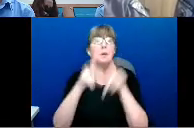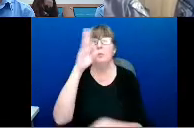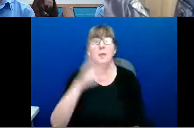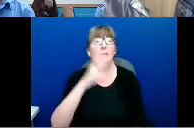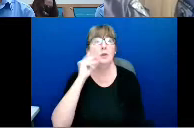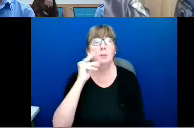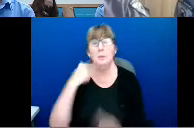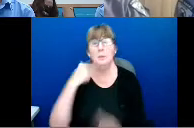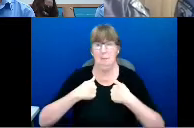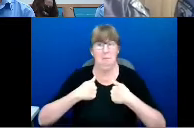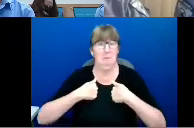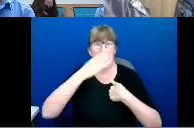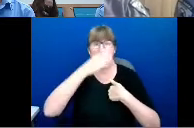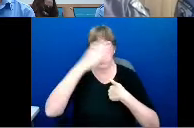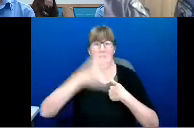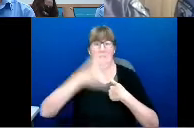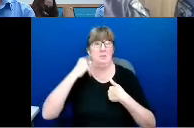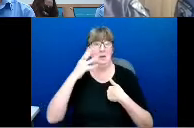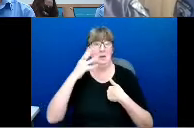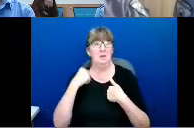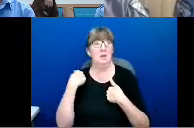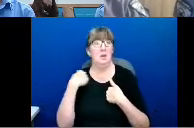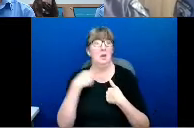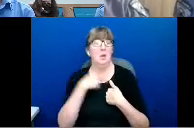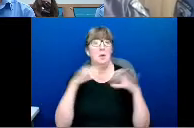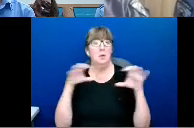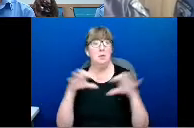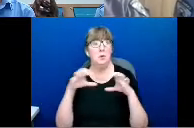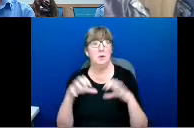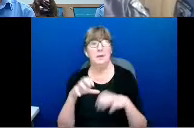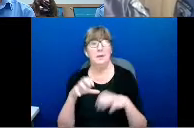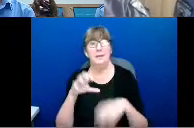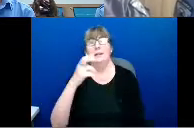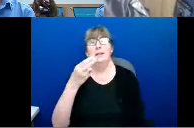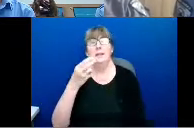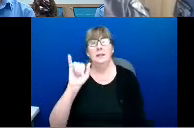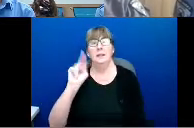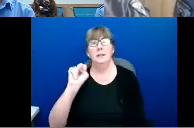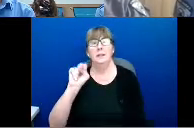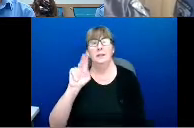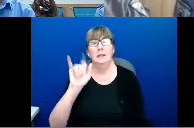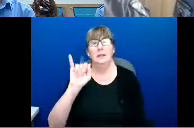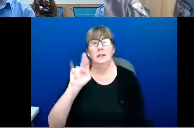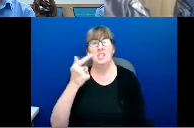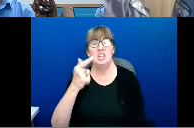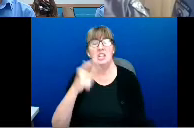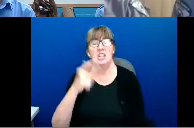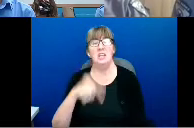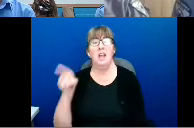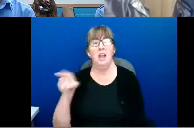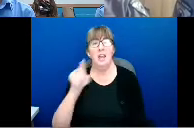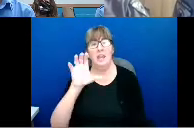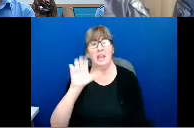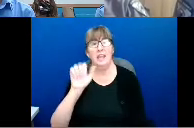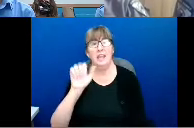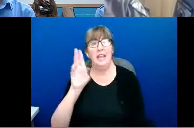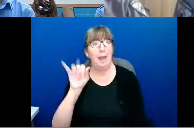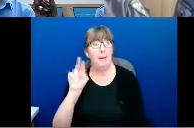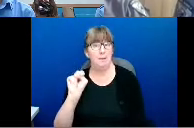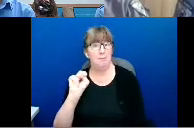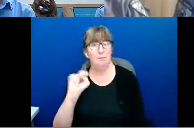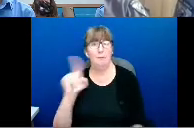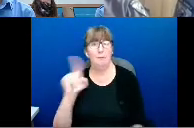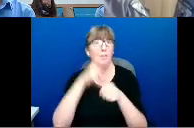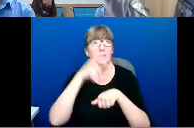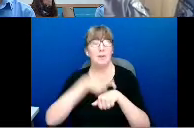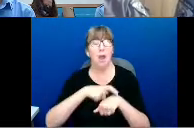but we were doing something called chinking a cabin. And it's kind of a learning experience